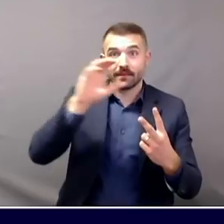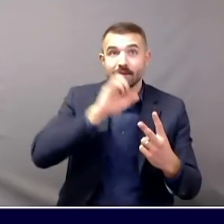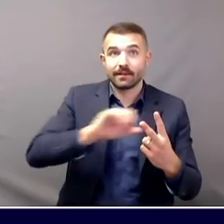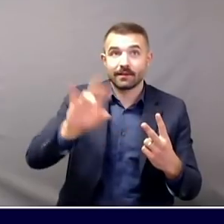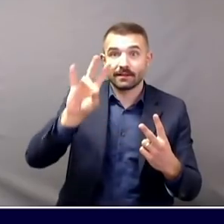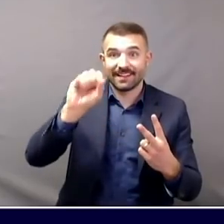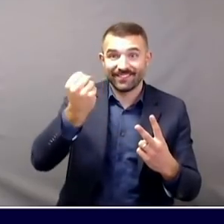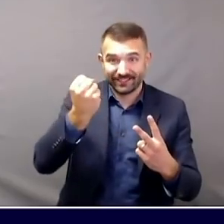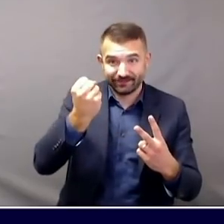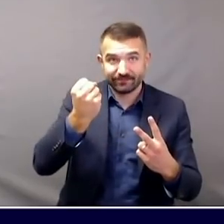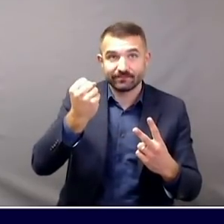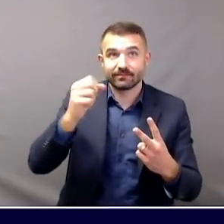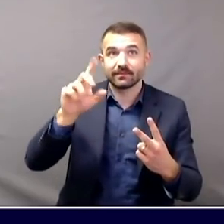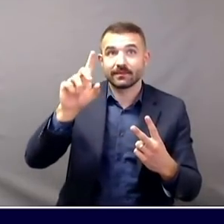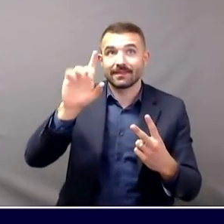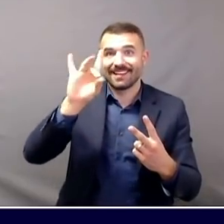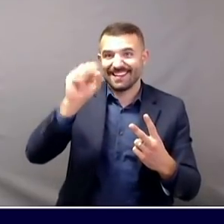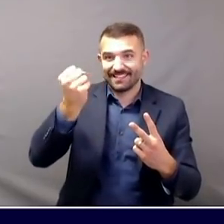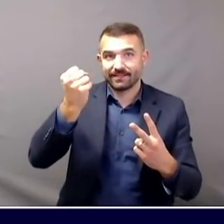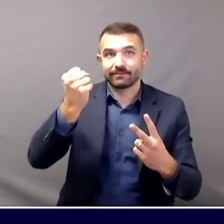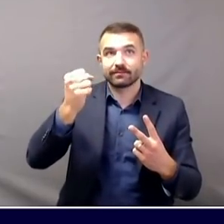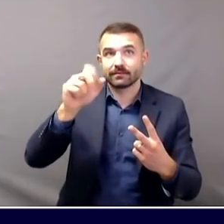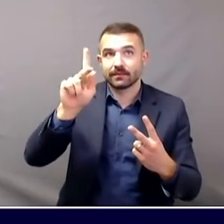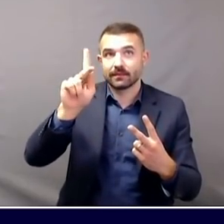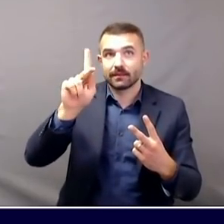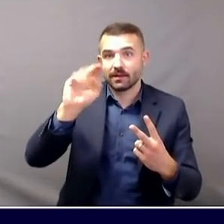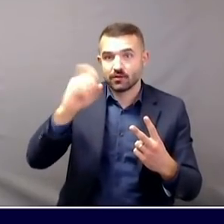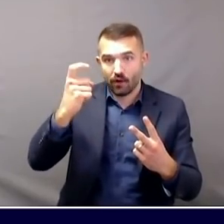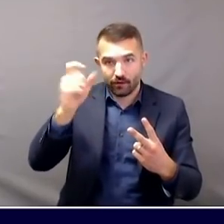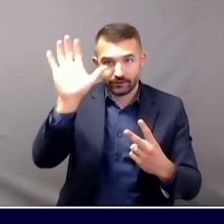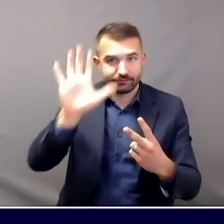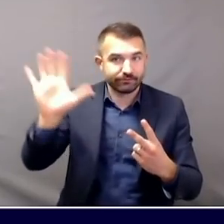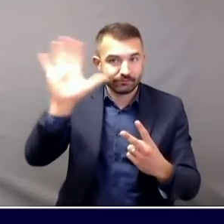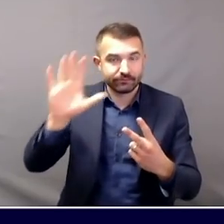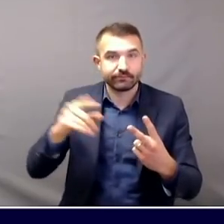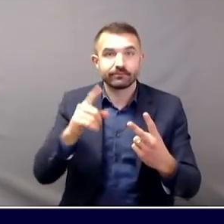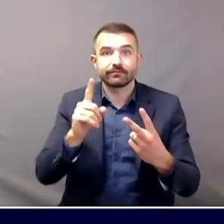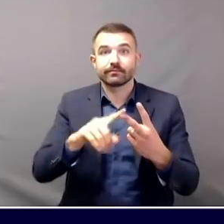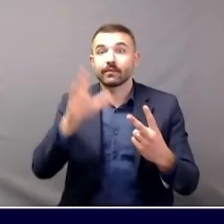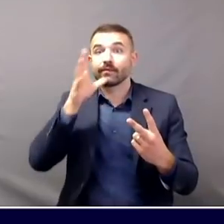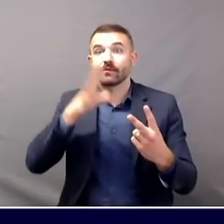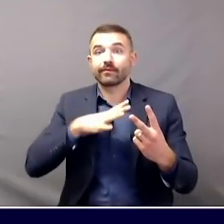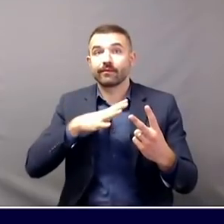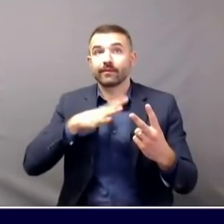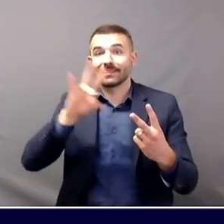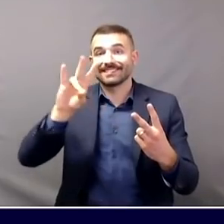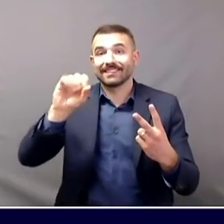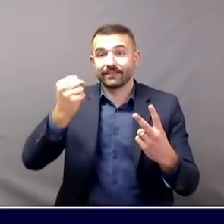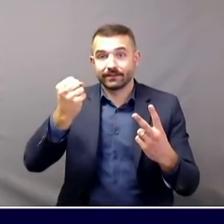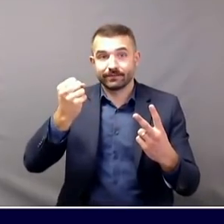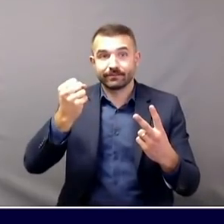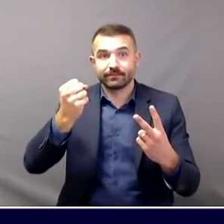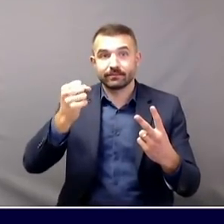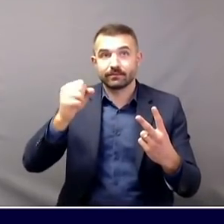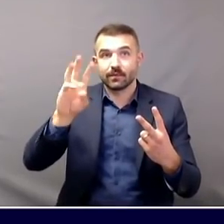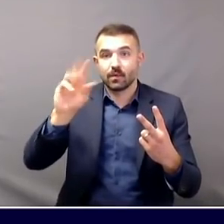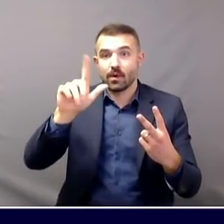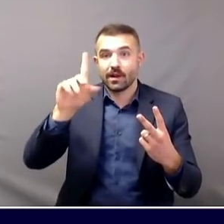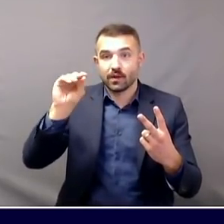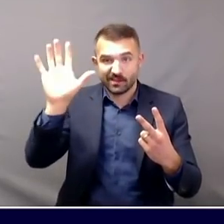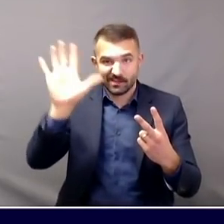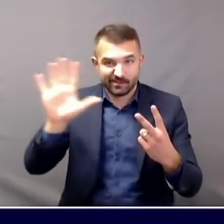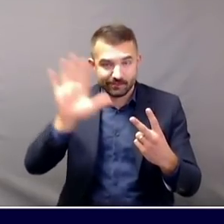County, and another in a woman in her 70s from Waldo County. Today, we were made aware of yet another